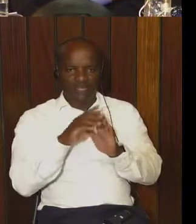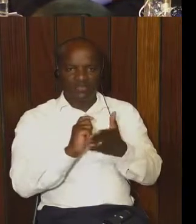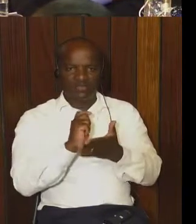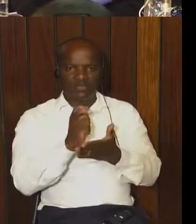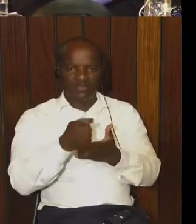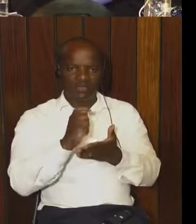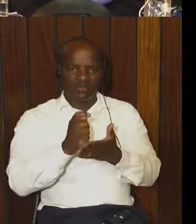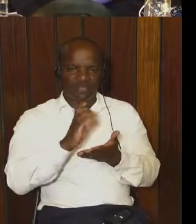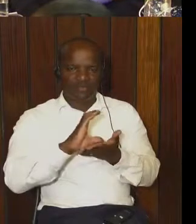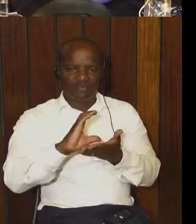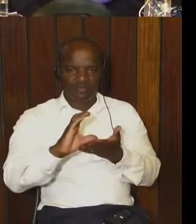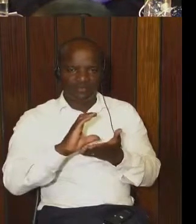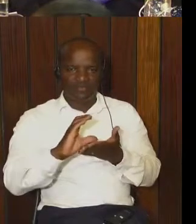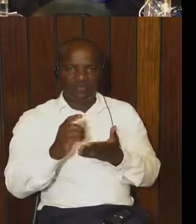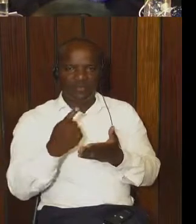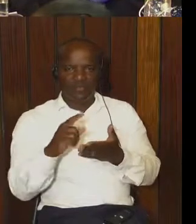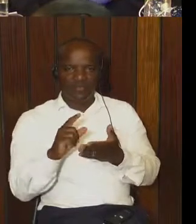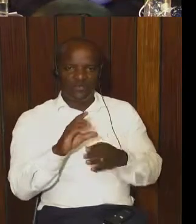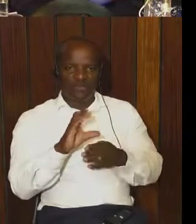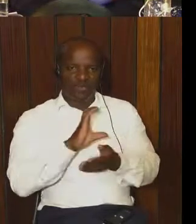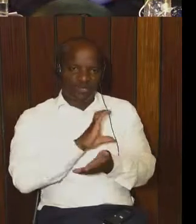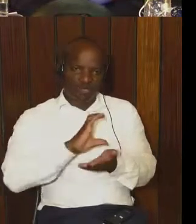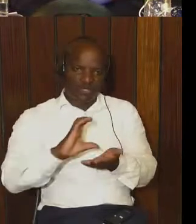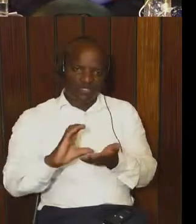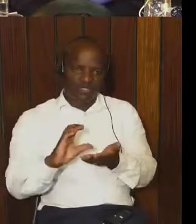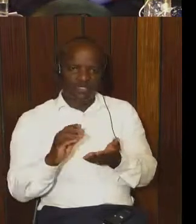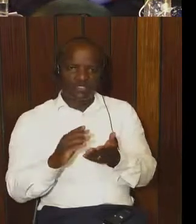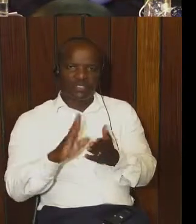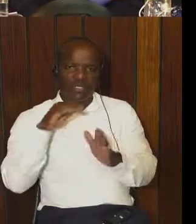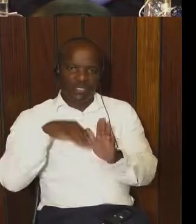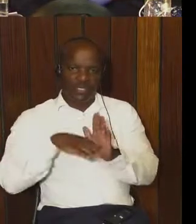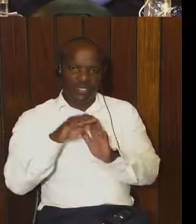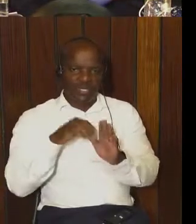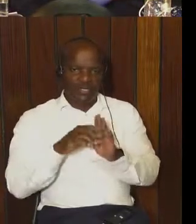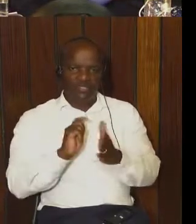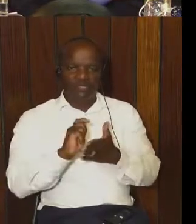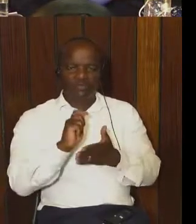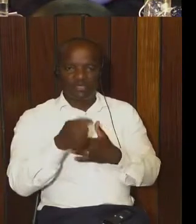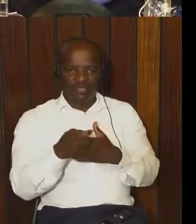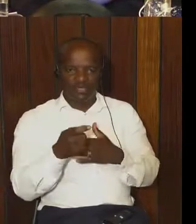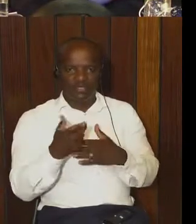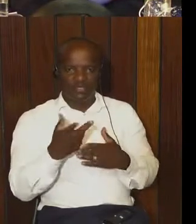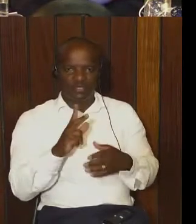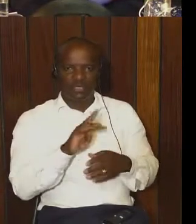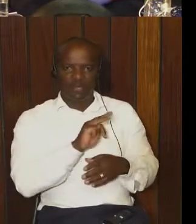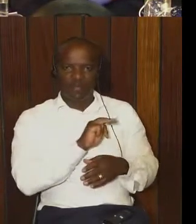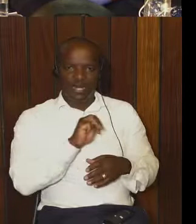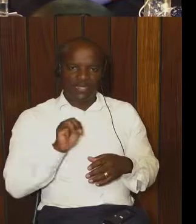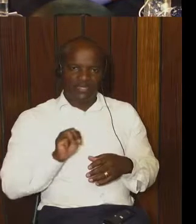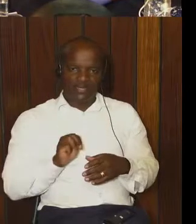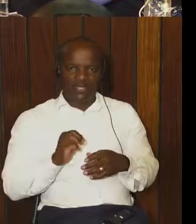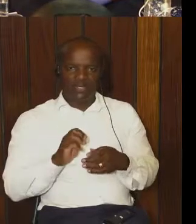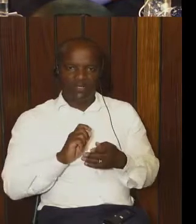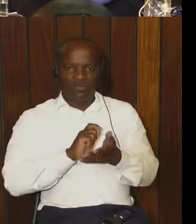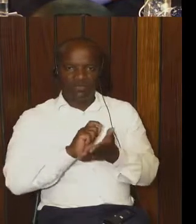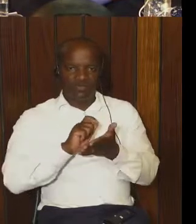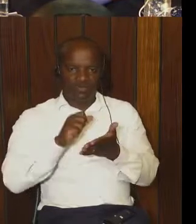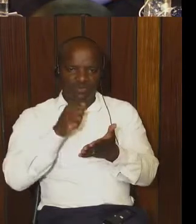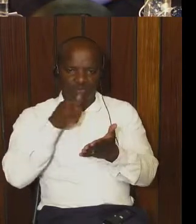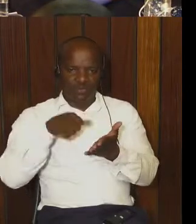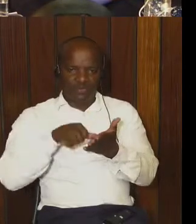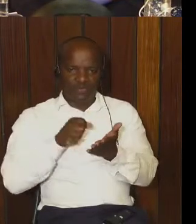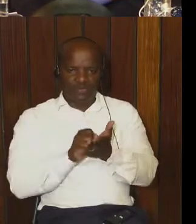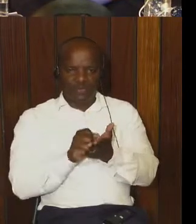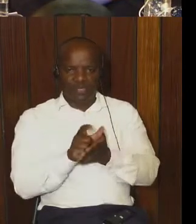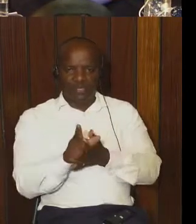contract. So because we have incurred so much irregular expenditure, we had to write to the minister to say, can we get your concurrence to go